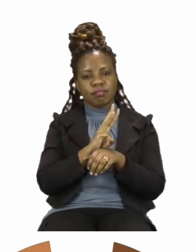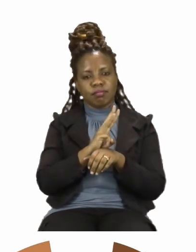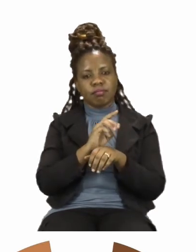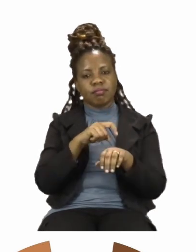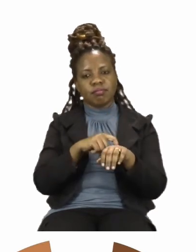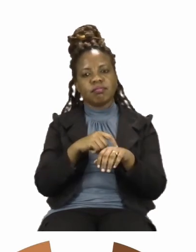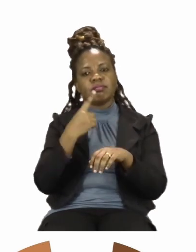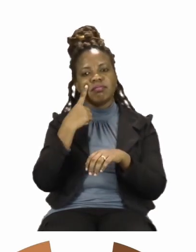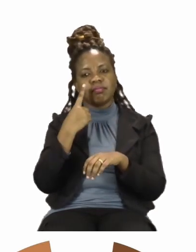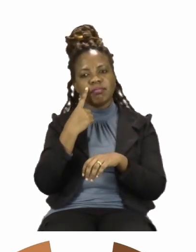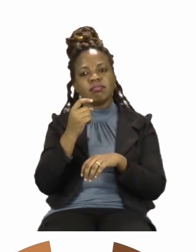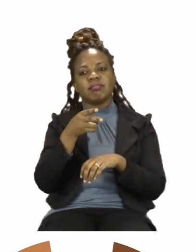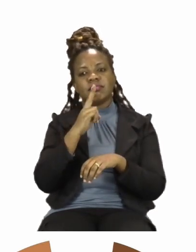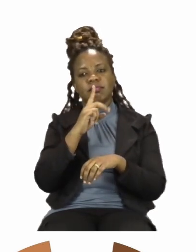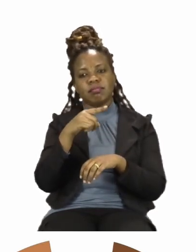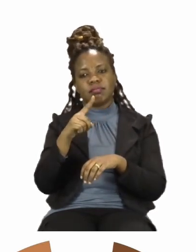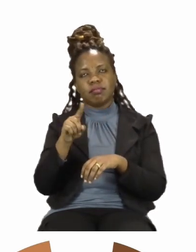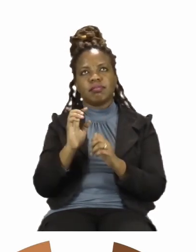first time.